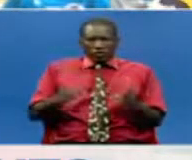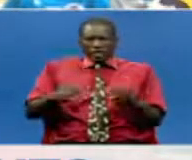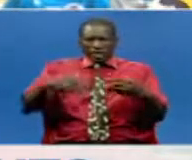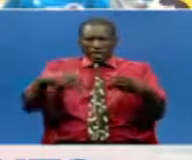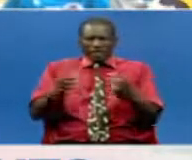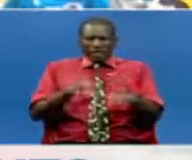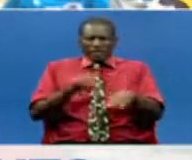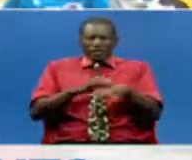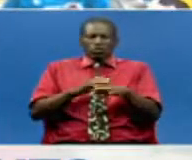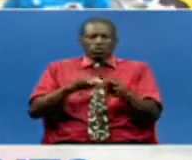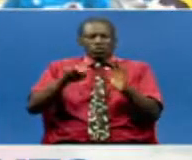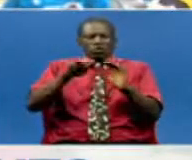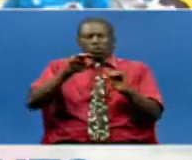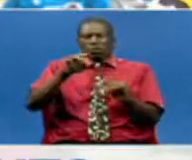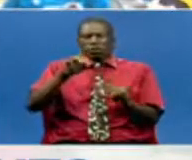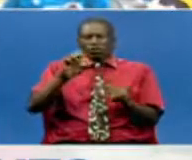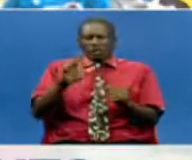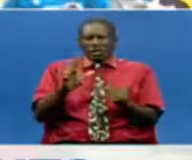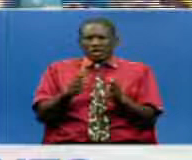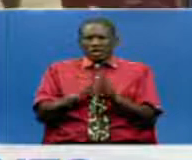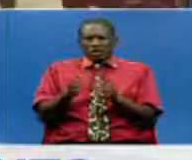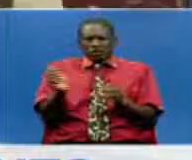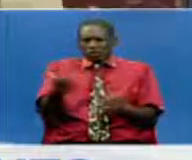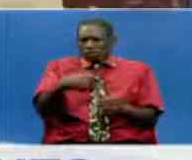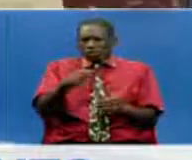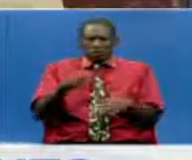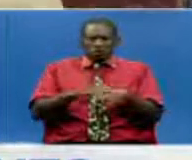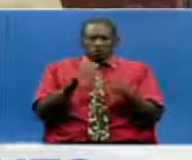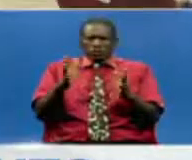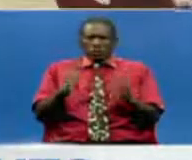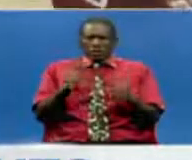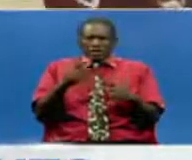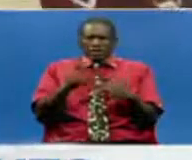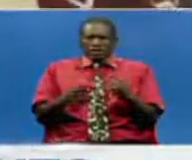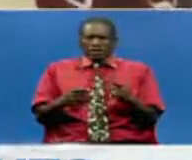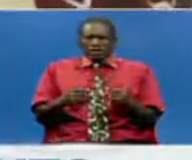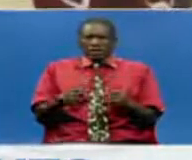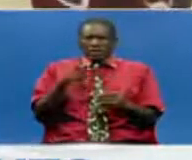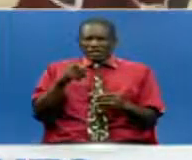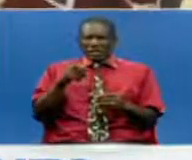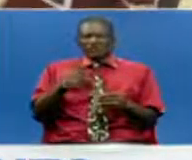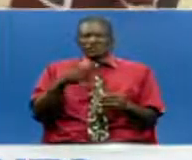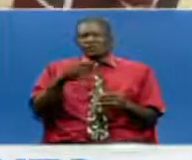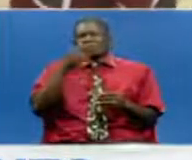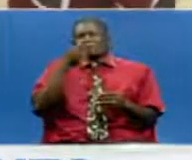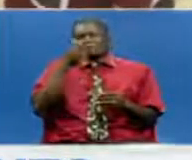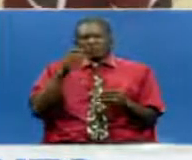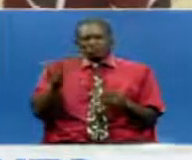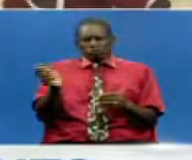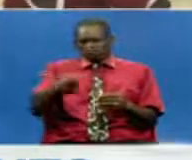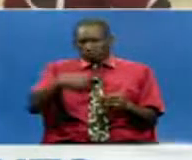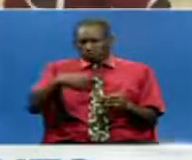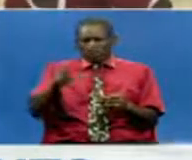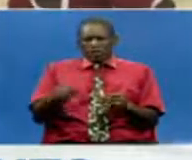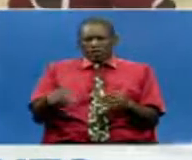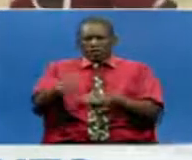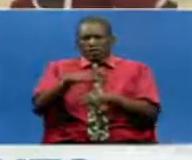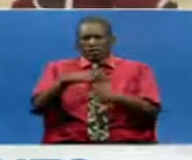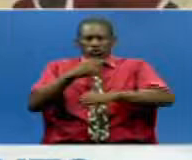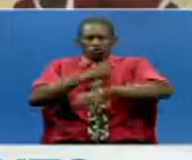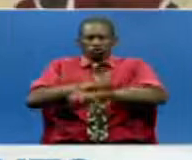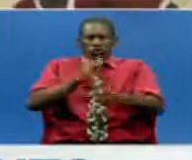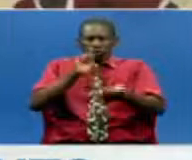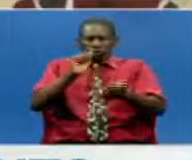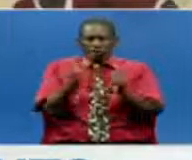fit, na kwa game pia ni kwa kumpoa. This year, Idriss Kilubi was crowned the most valuable player at the National School Games, and